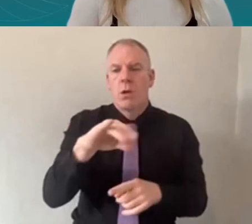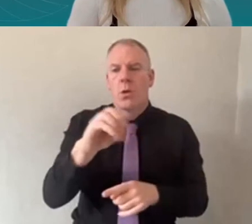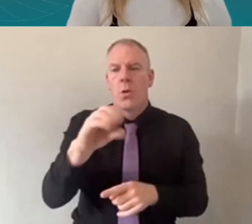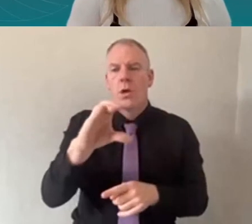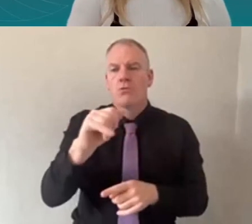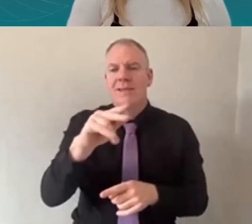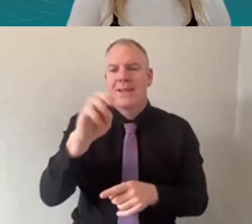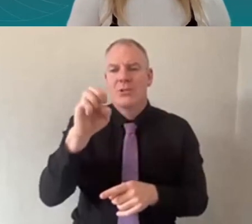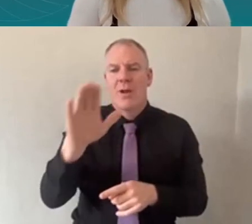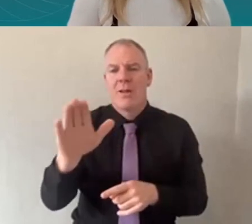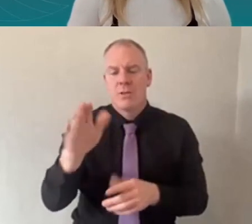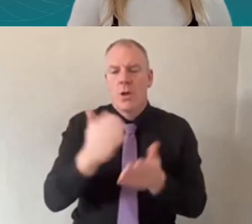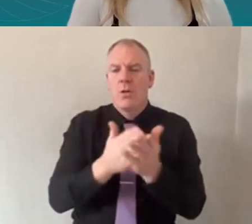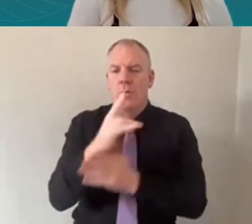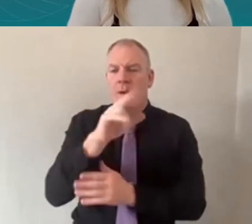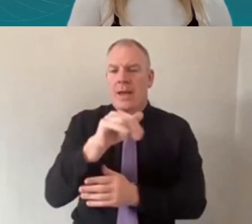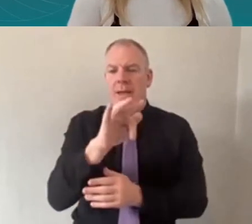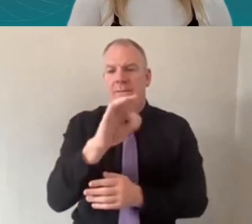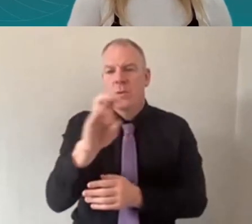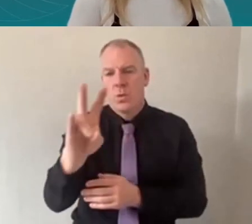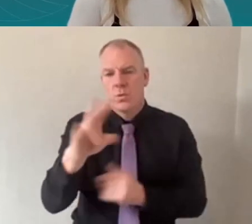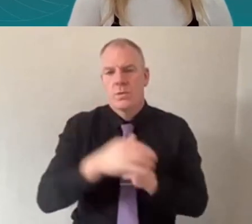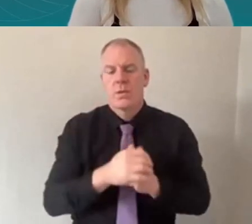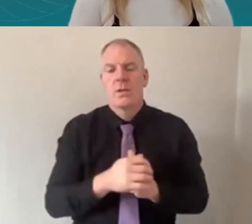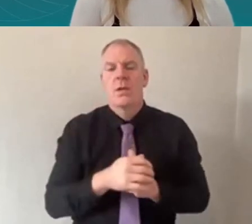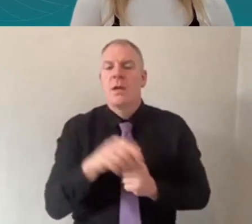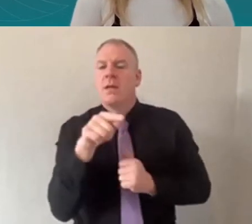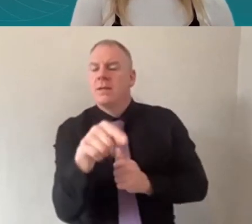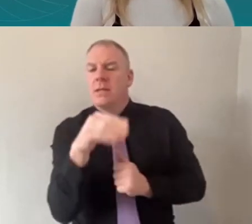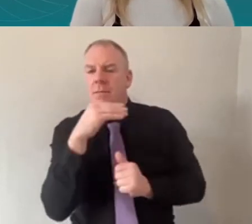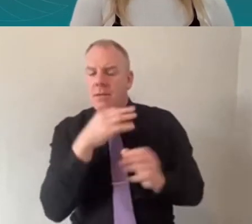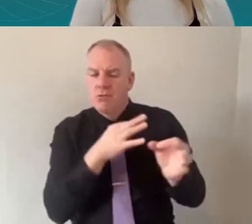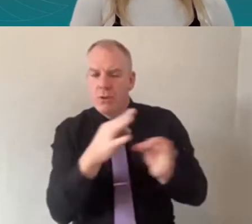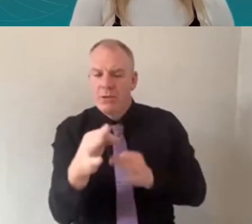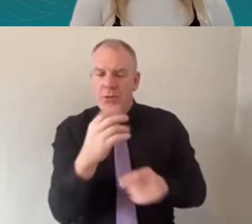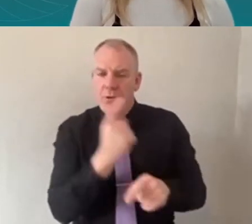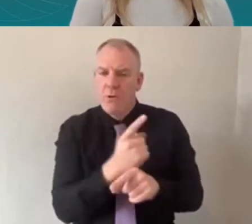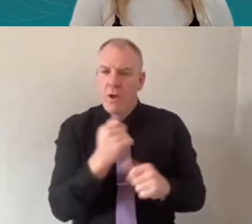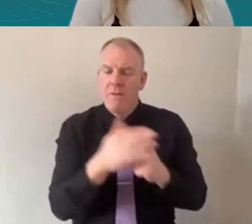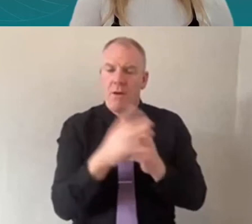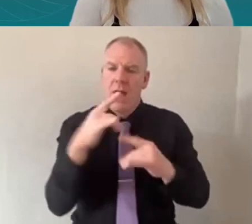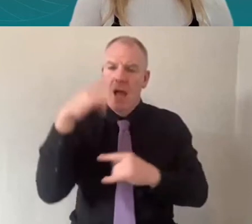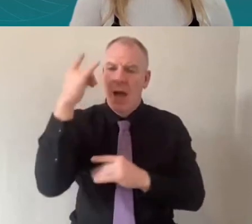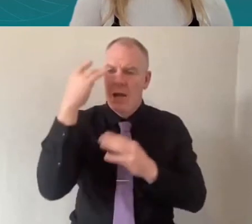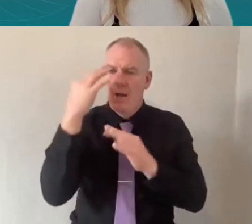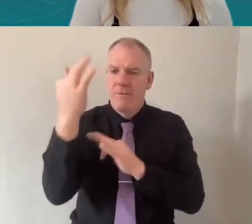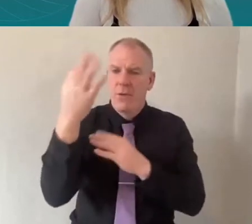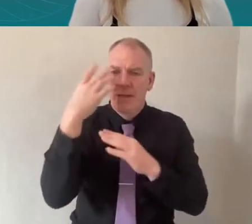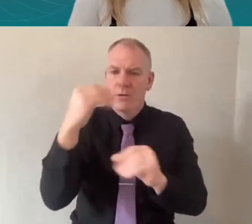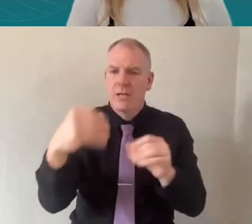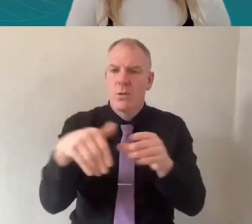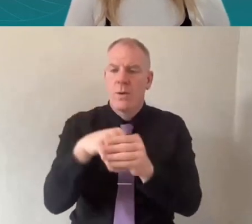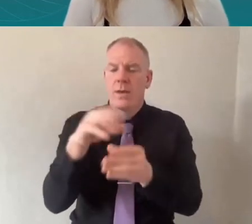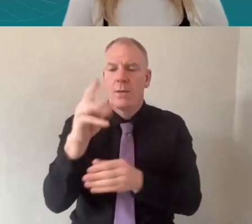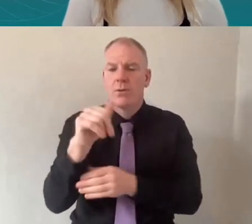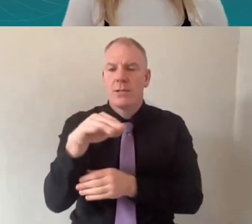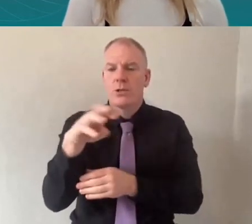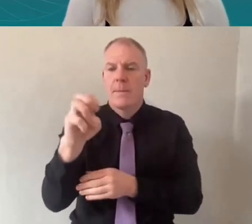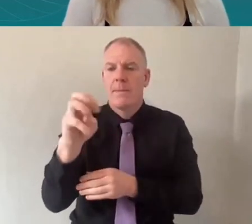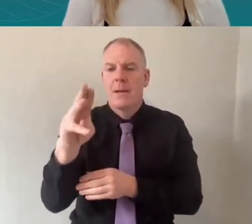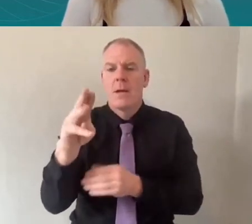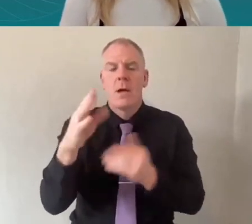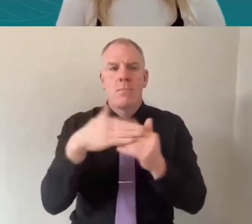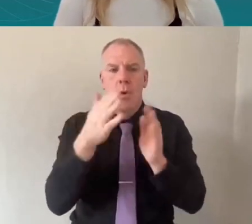qualifications. This strategy highlights the great potential across both higher and further education and apprenticeships for wider